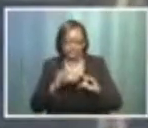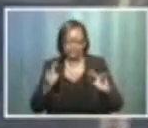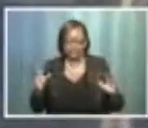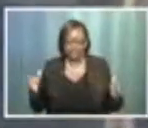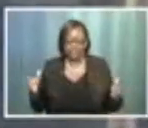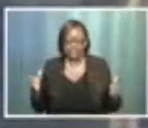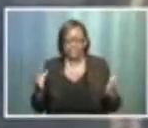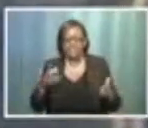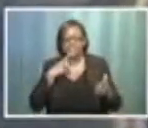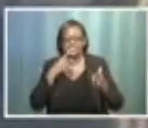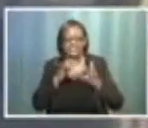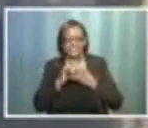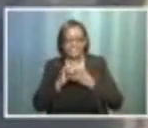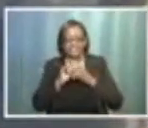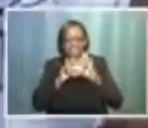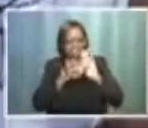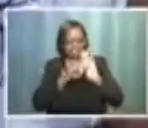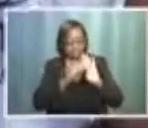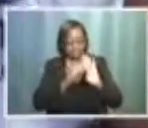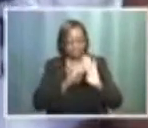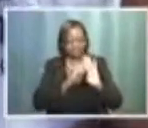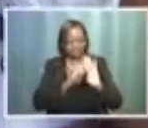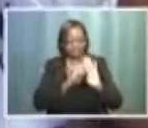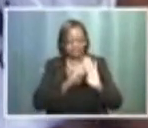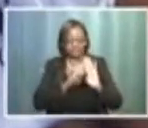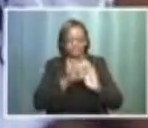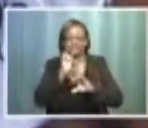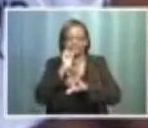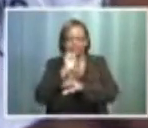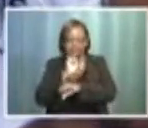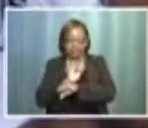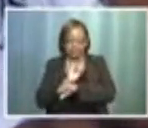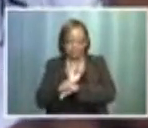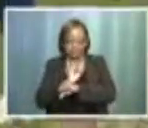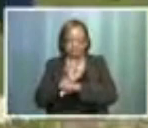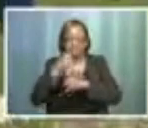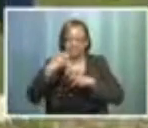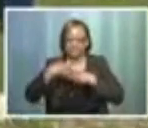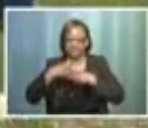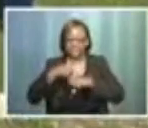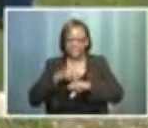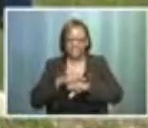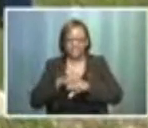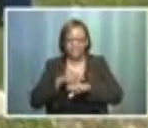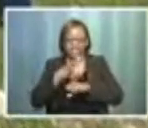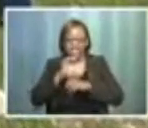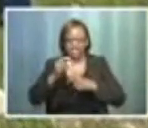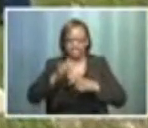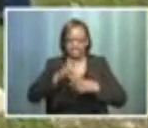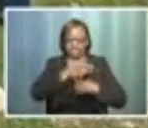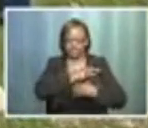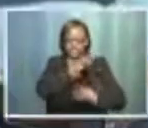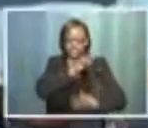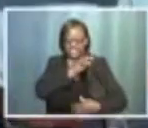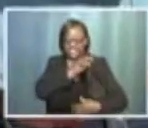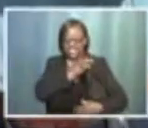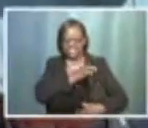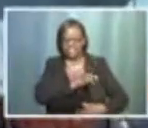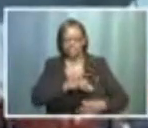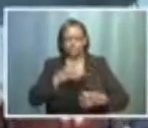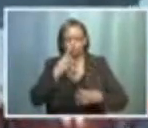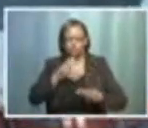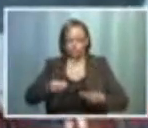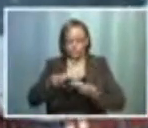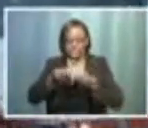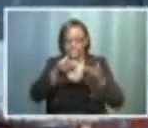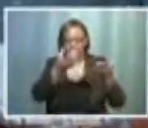the hard work is set to begin, with cooks laboring throughout the night and volunteers from each community hand delivering meals